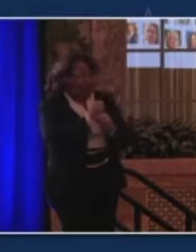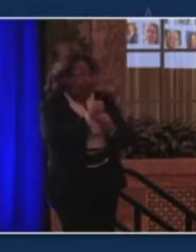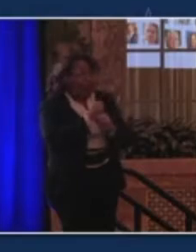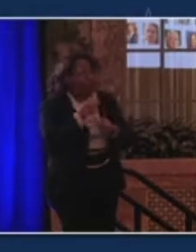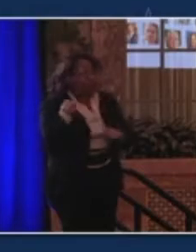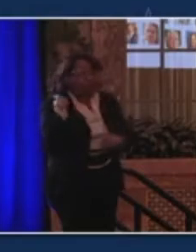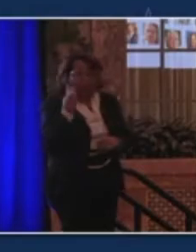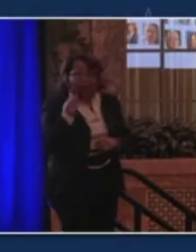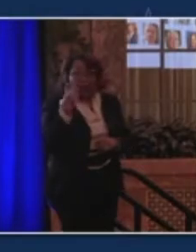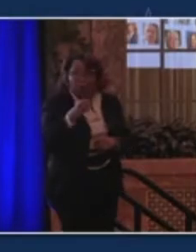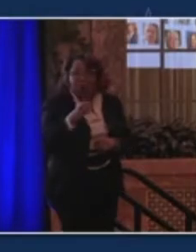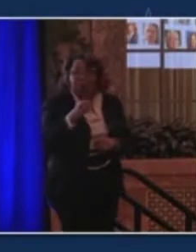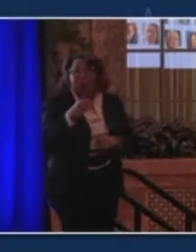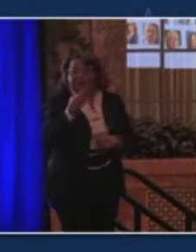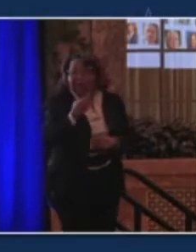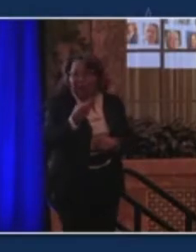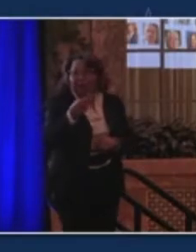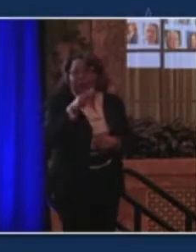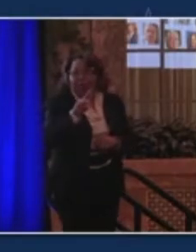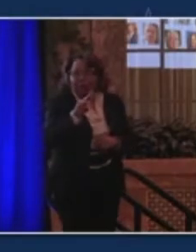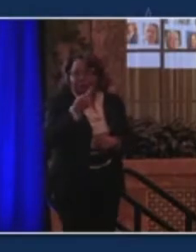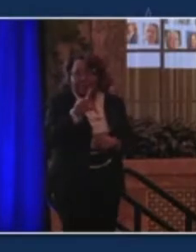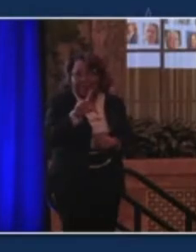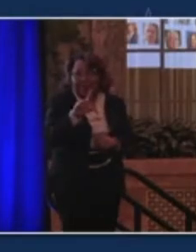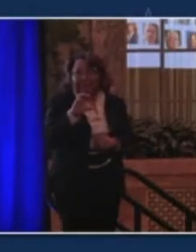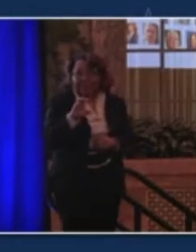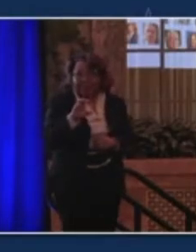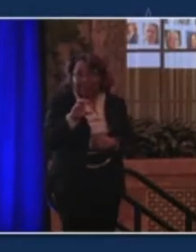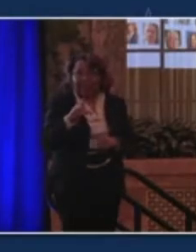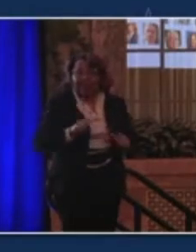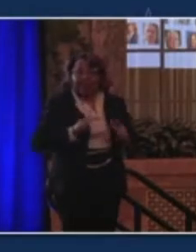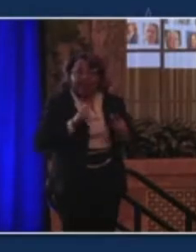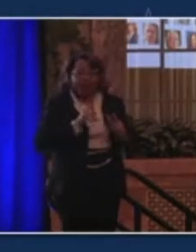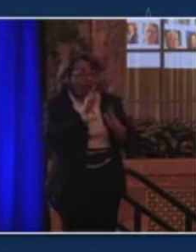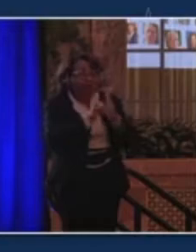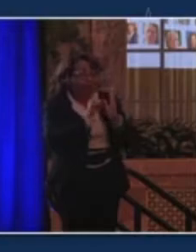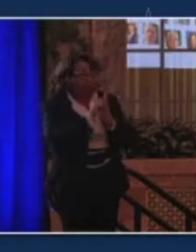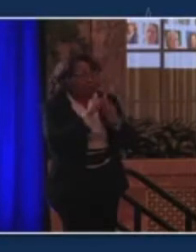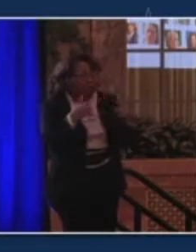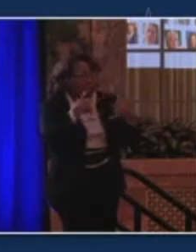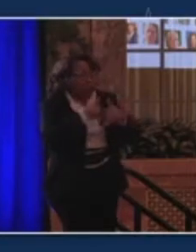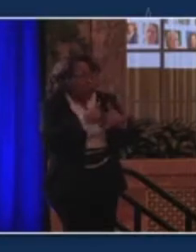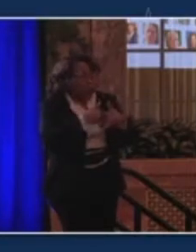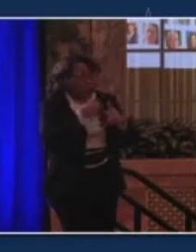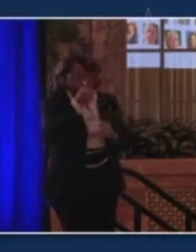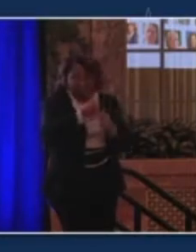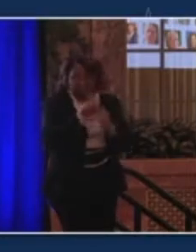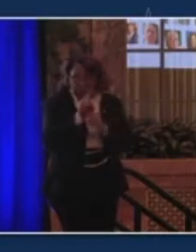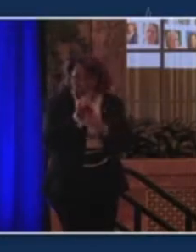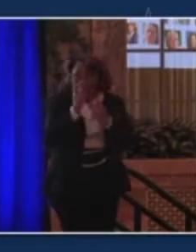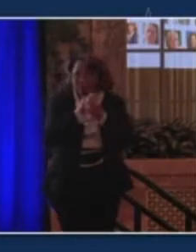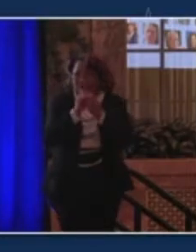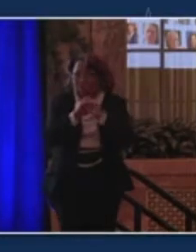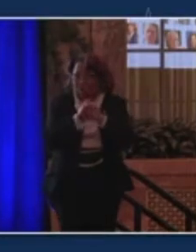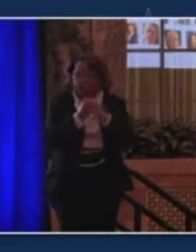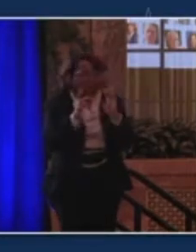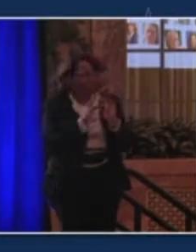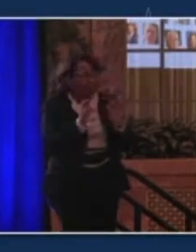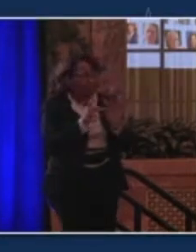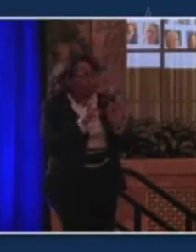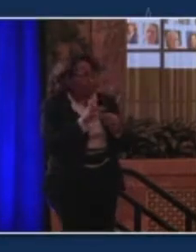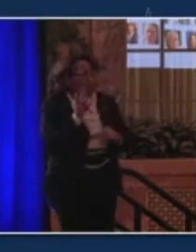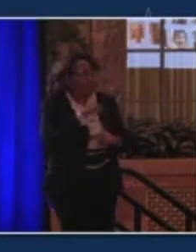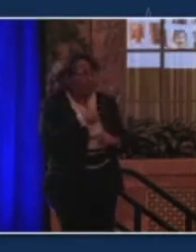Harold Washington Legacy Lifetime Award each played a role in changing the narrative, and we honor them for